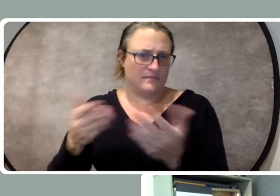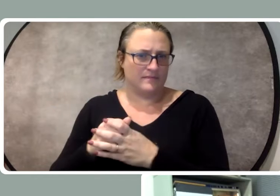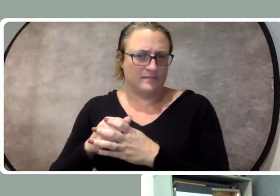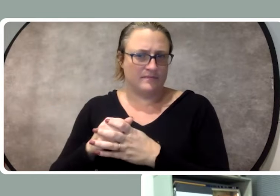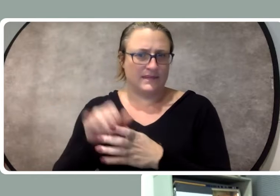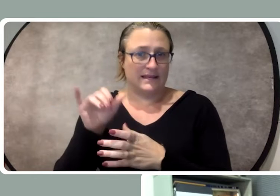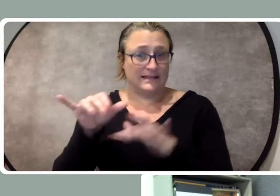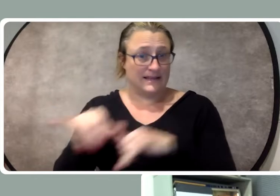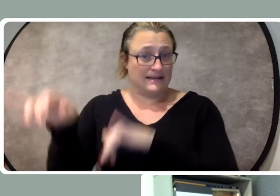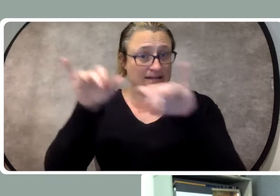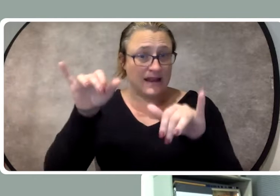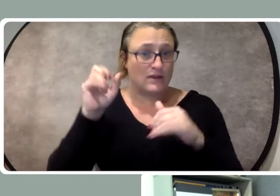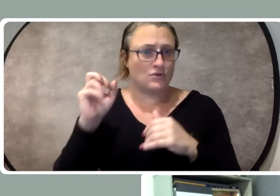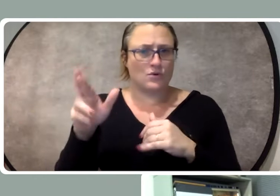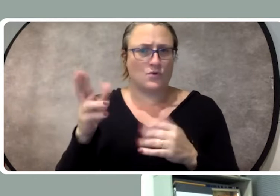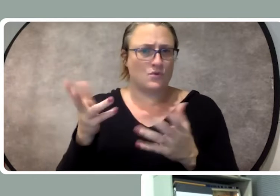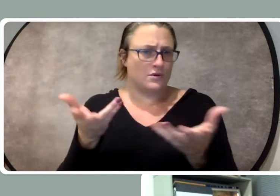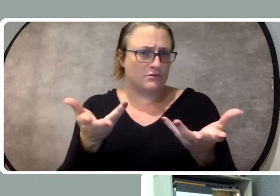a standard? Is that